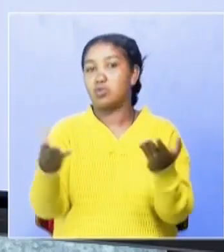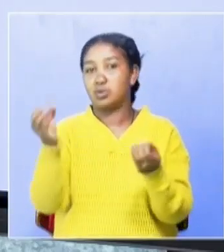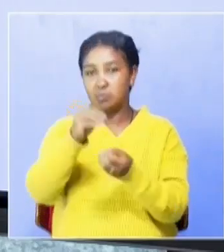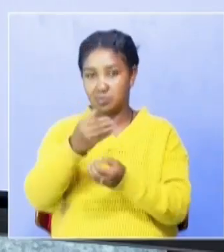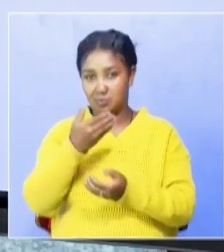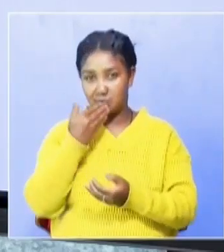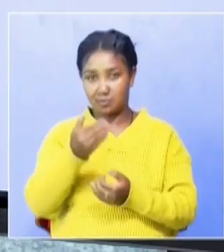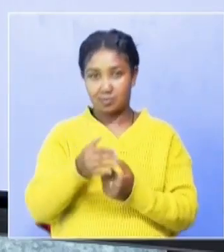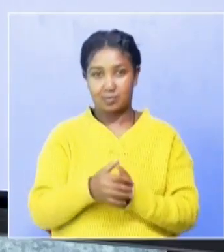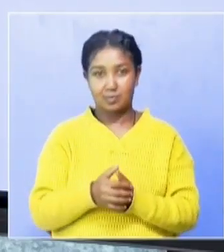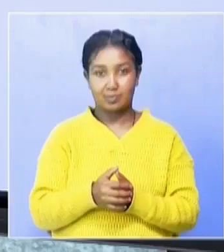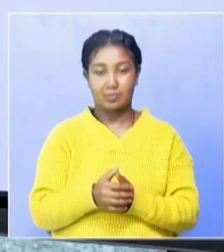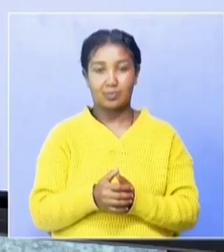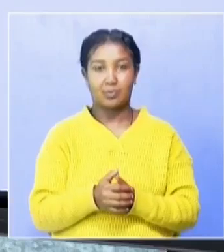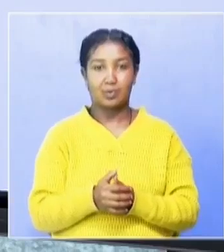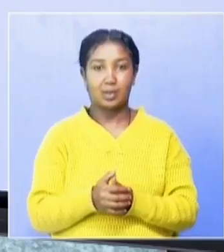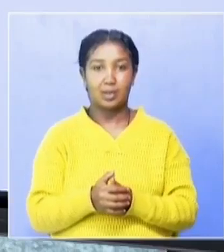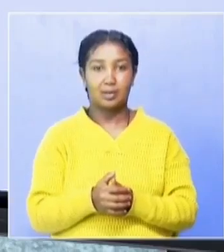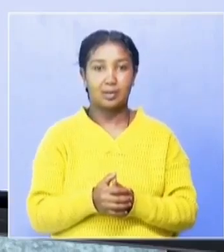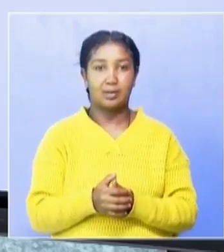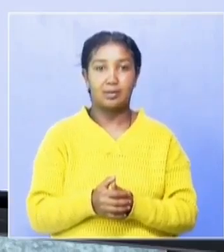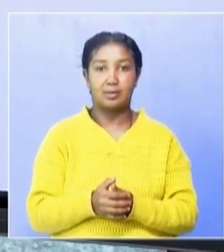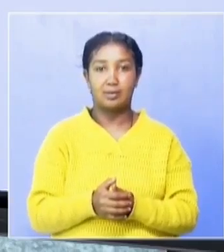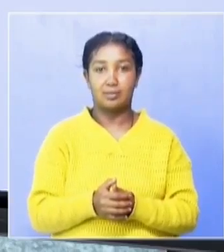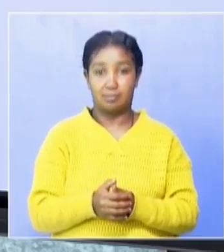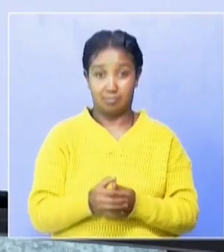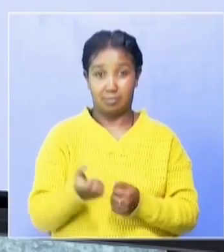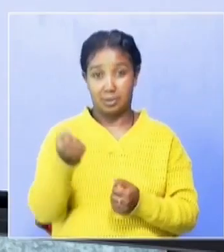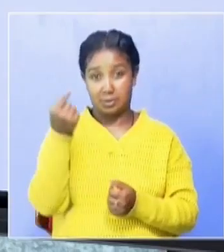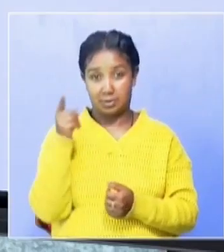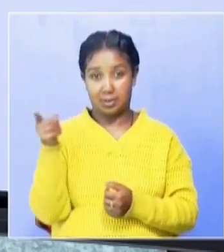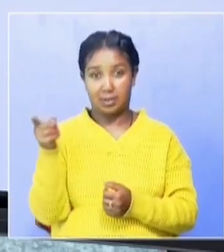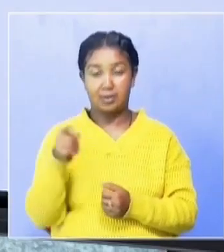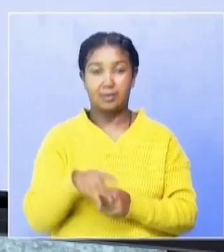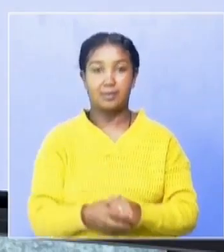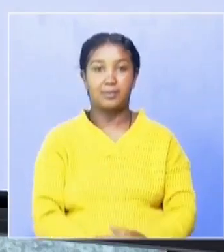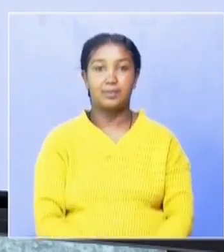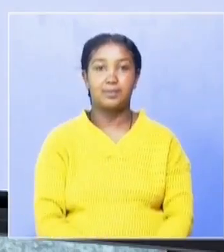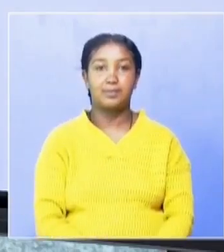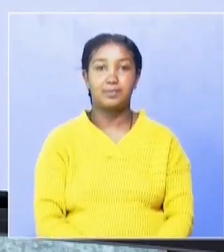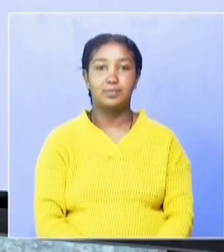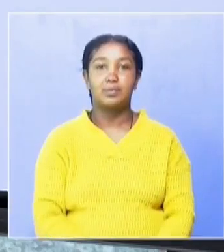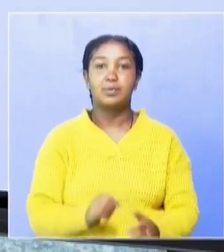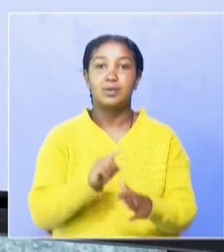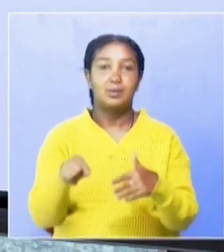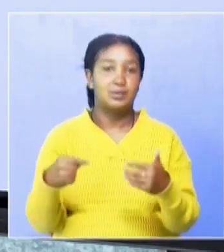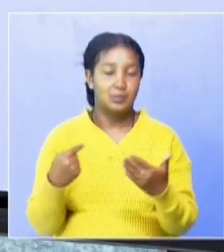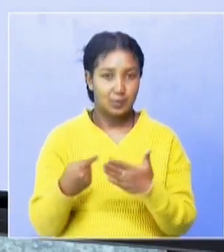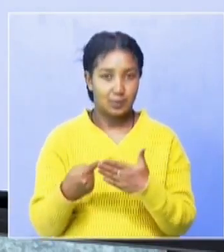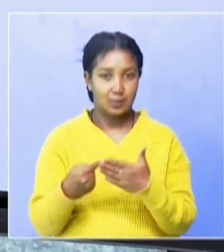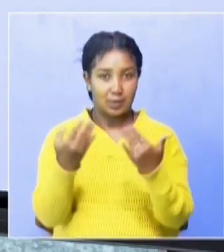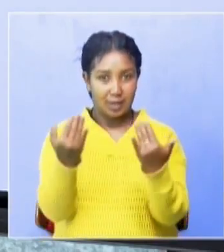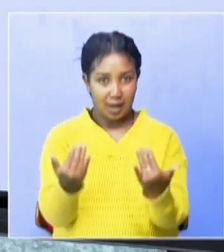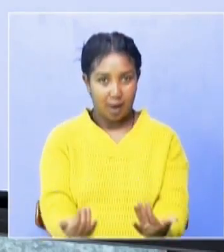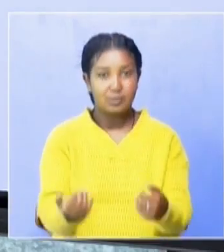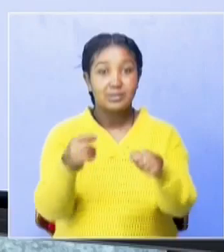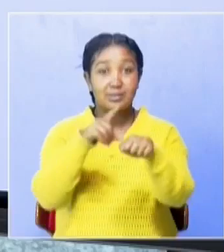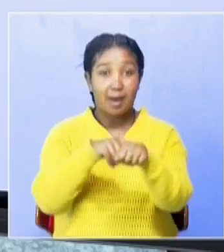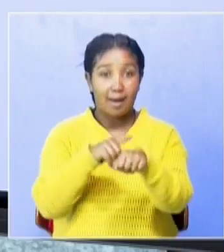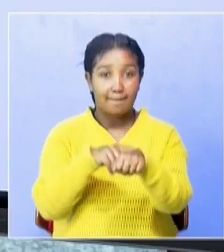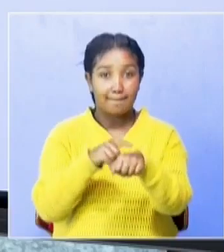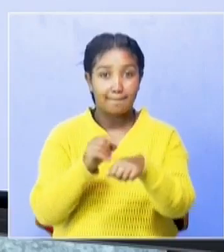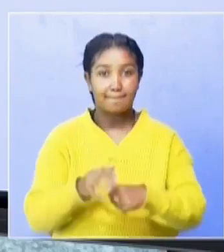in the sentence. Okay? Bravo, I hope this one is clear for you. So, now it's time.